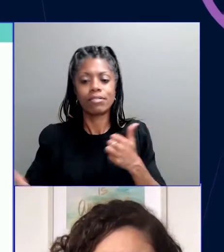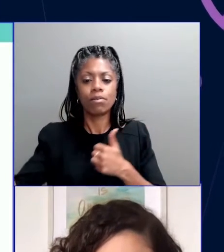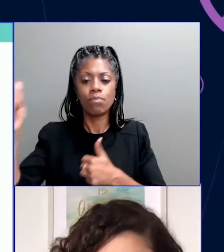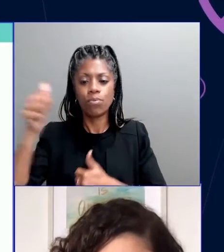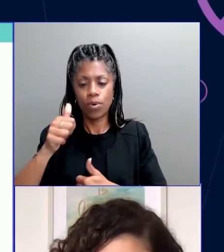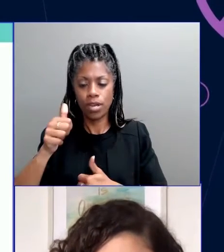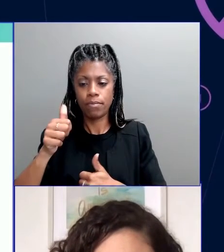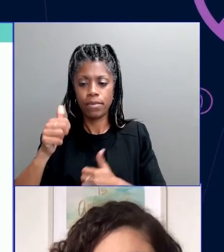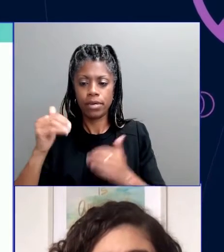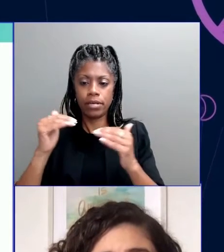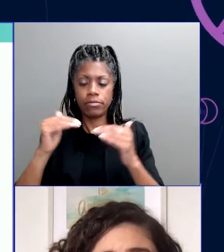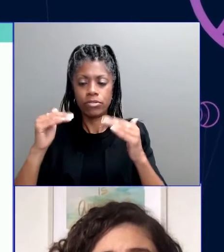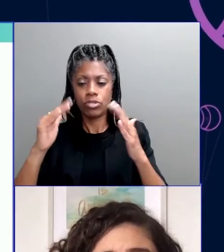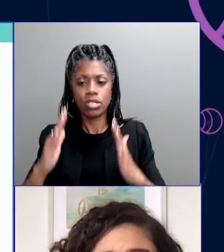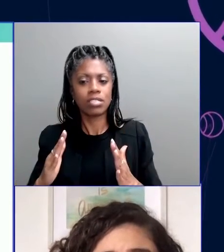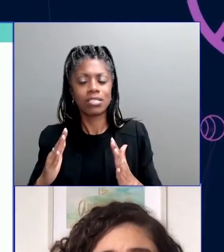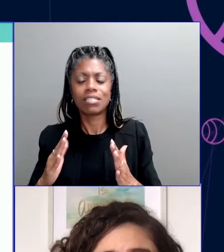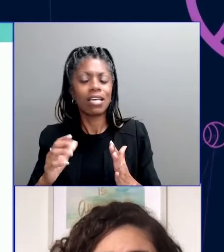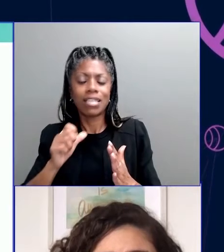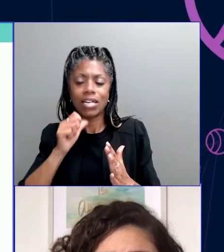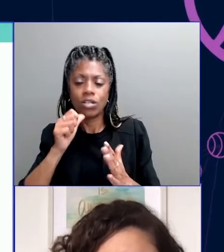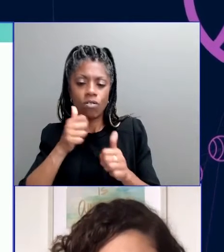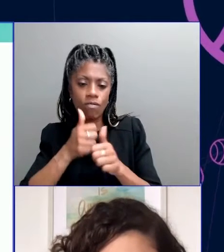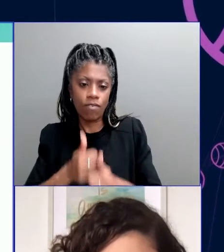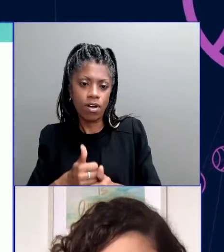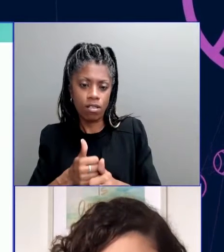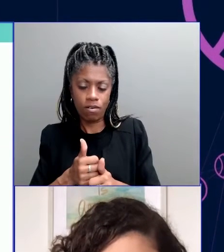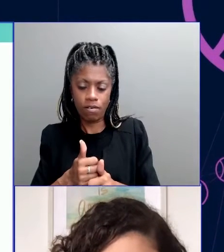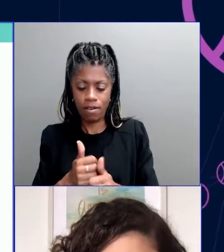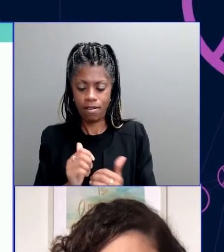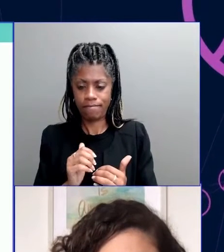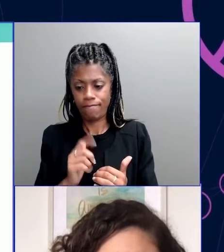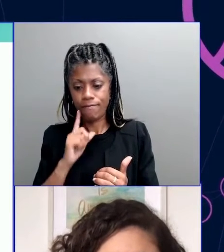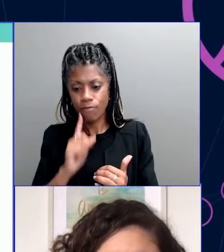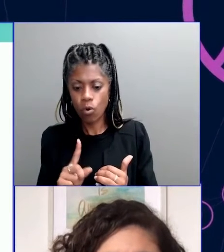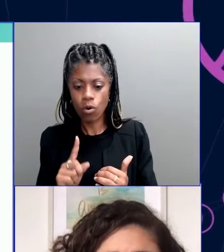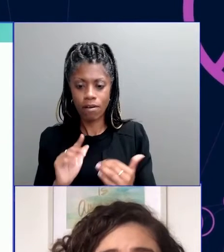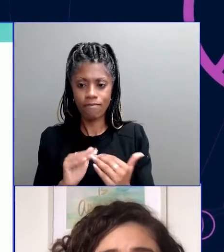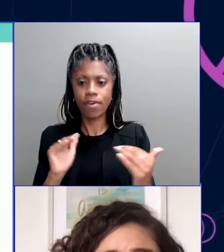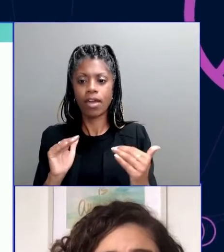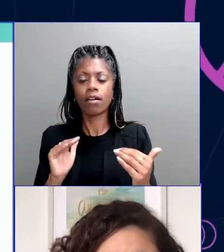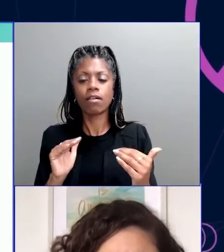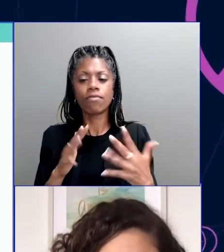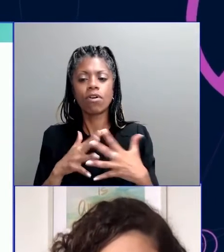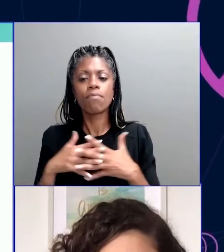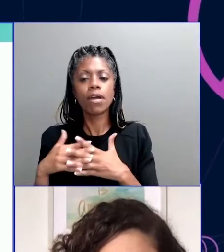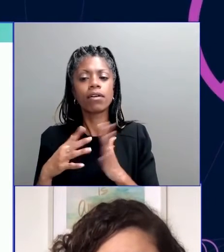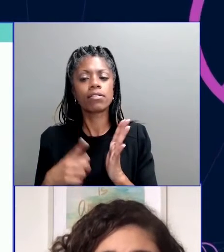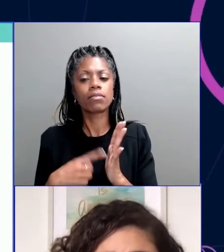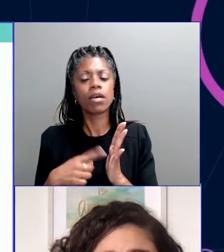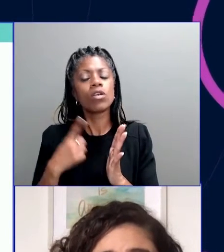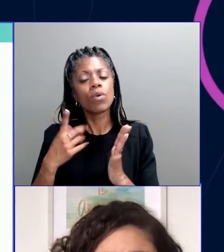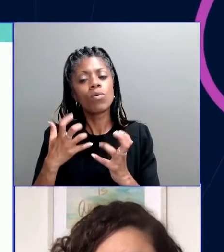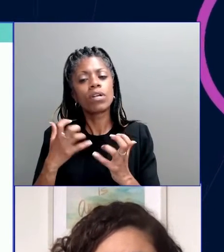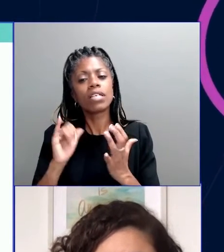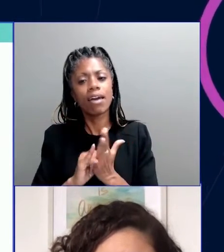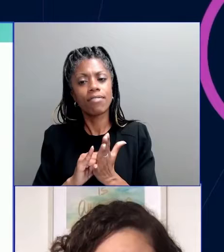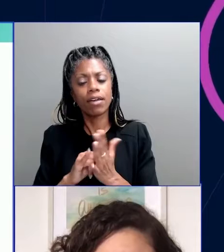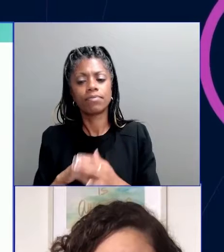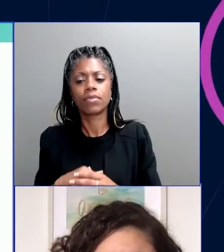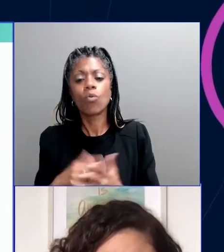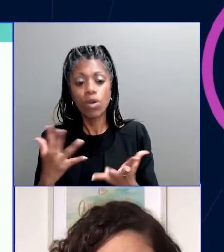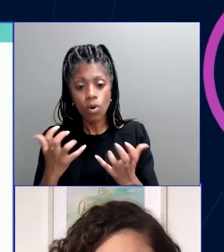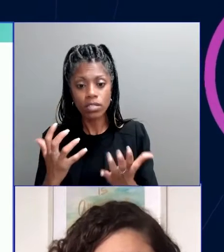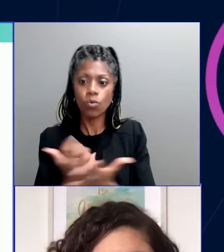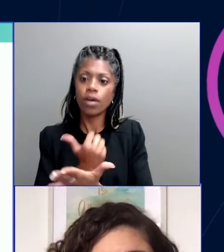particular moment. And that leads us to our goals for our campaign. Our communications goals to win at the Supreme Court